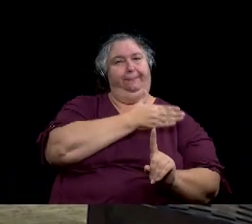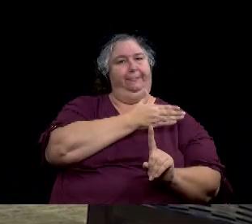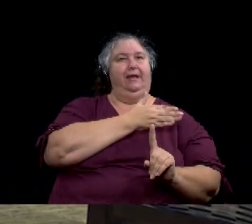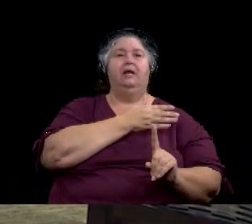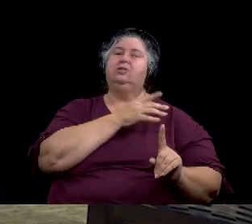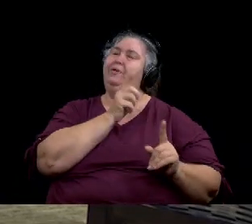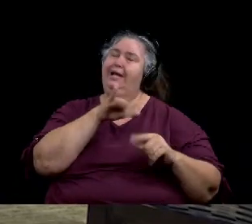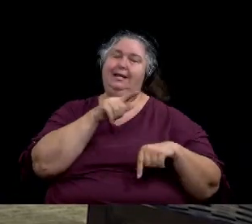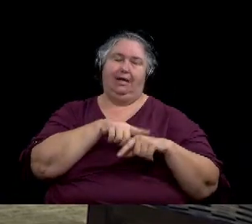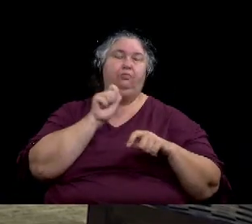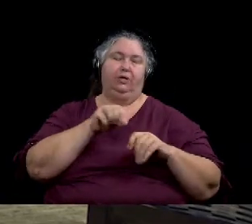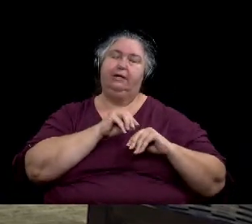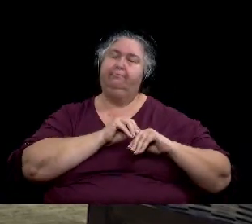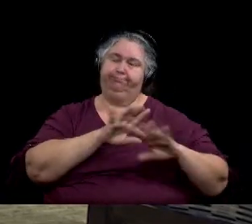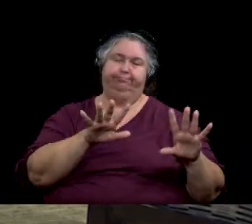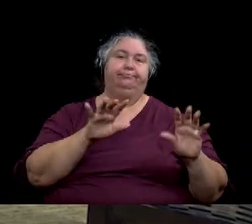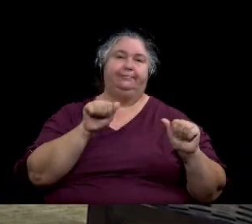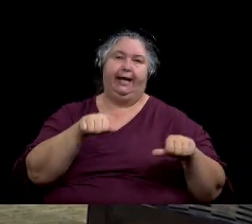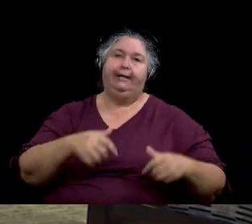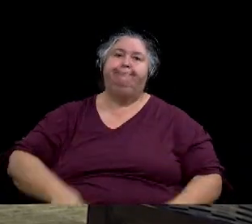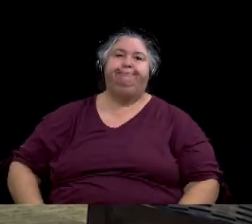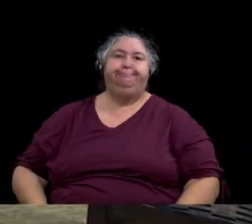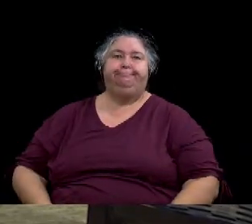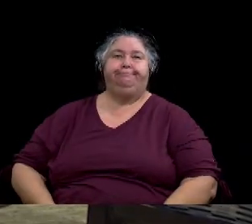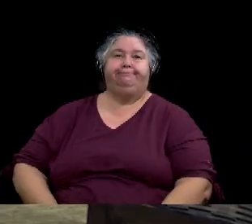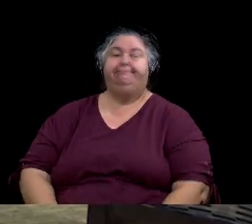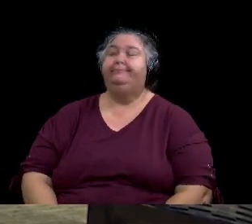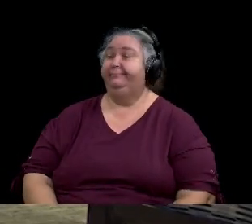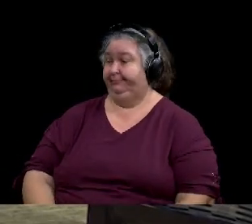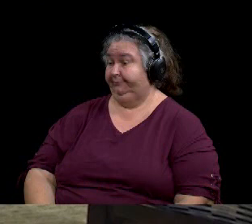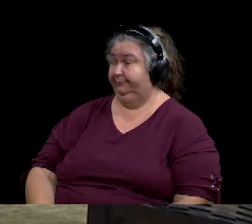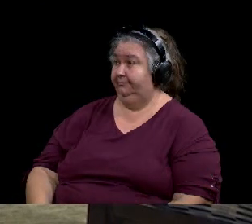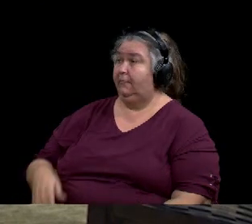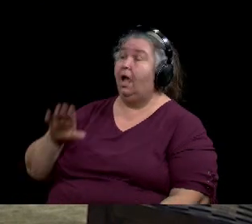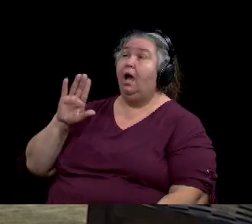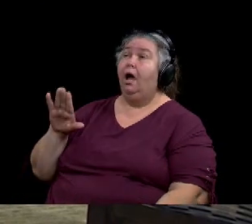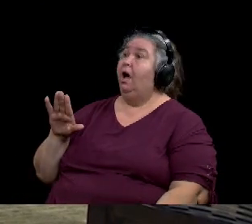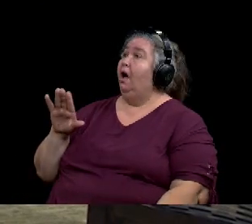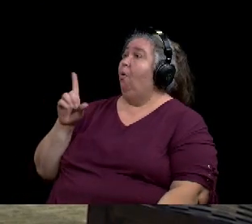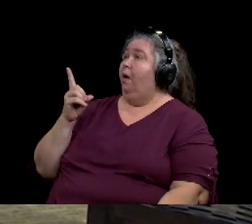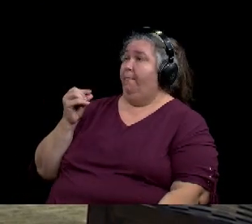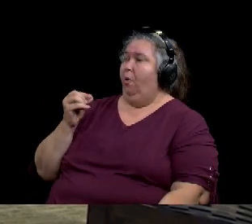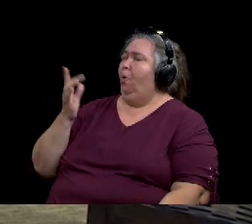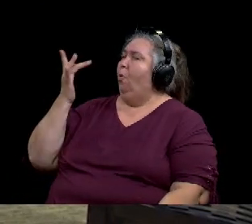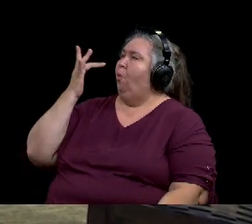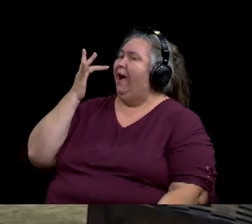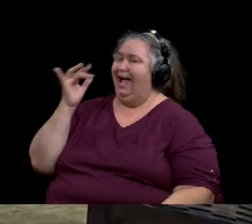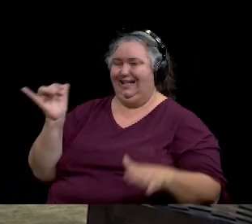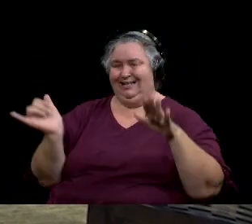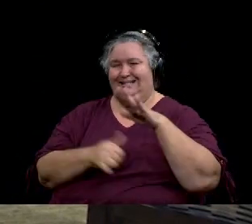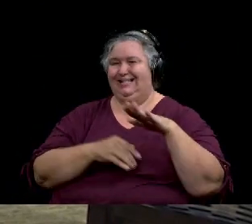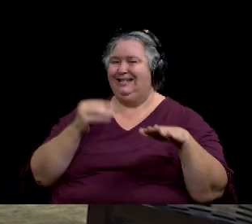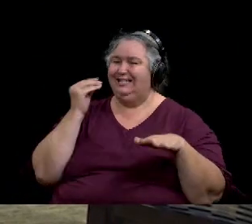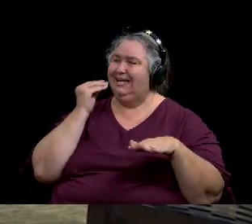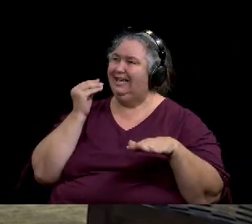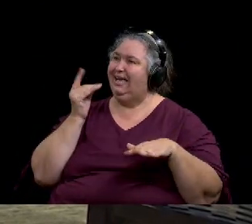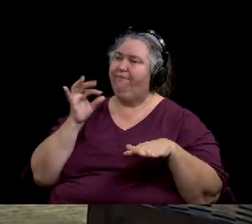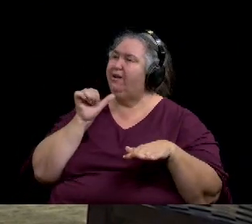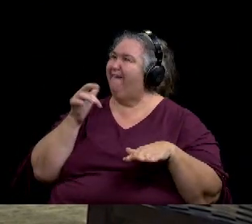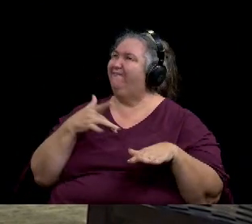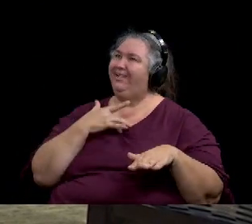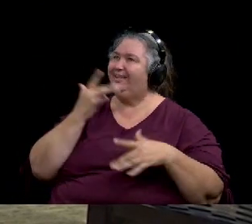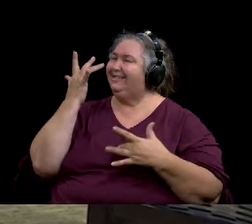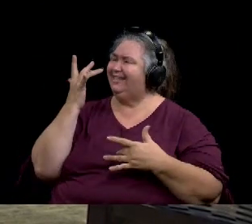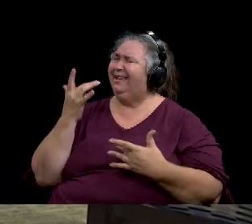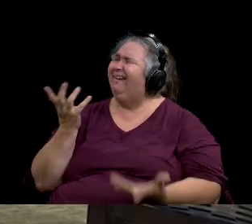Okay, I'll let this be our last question before we go to the medium. Why should we quarantine if we don't feel sick? This seems